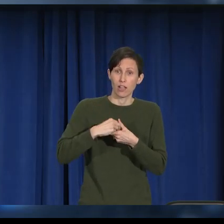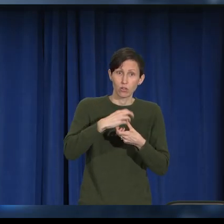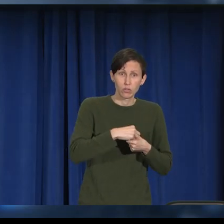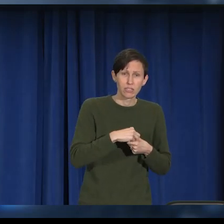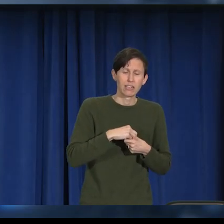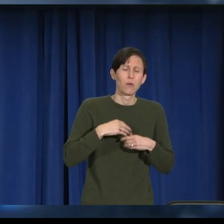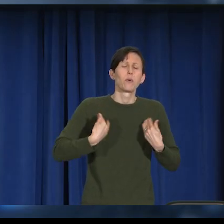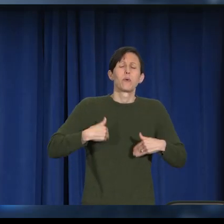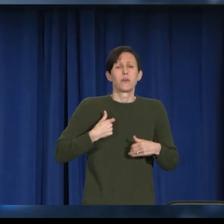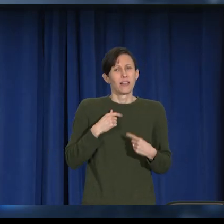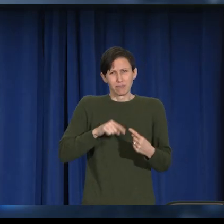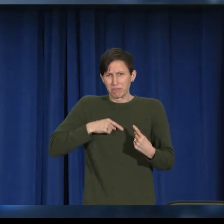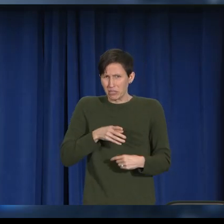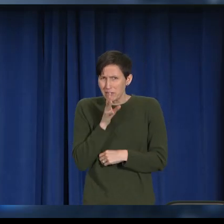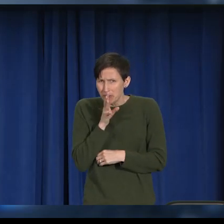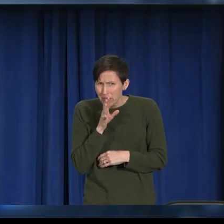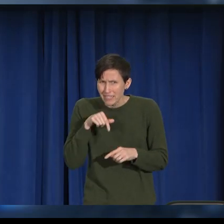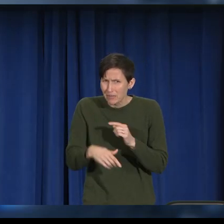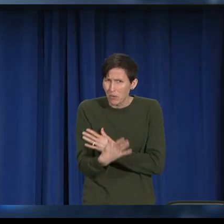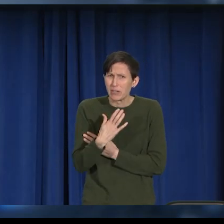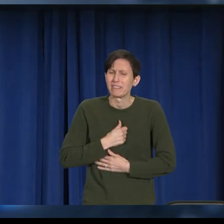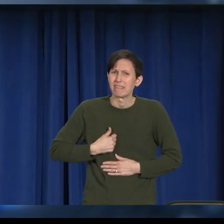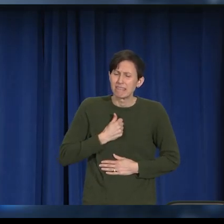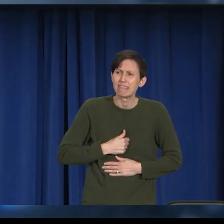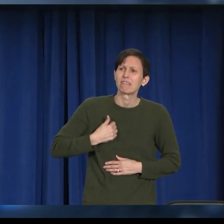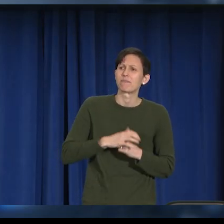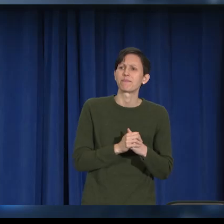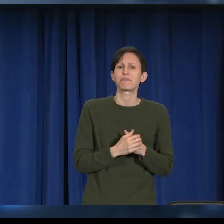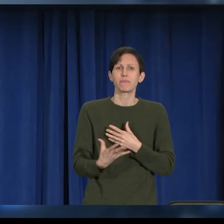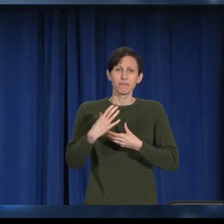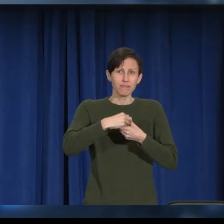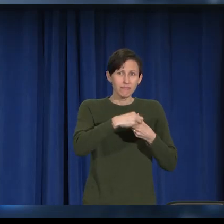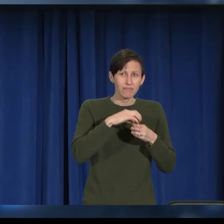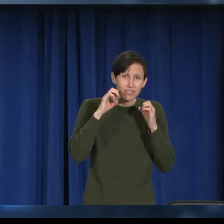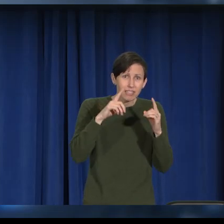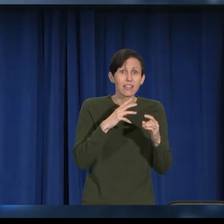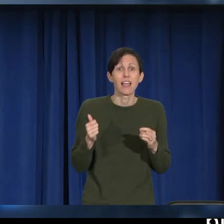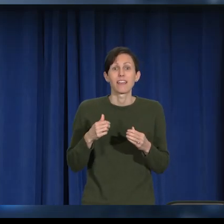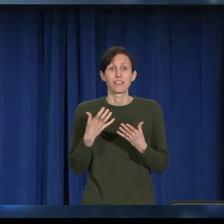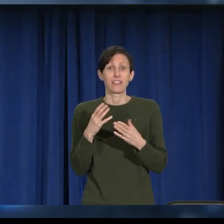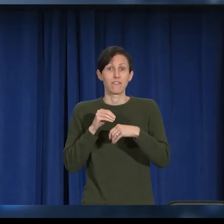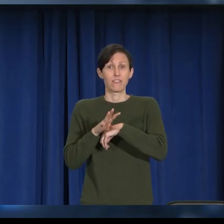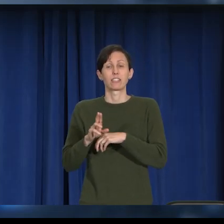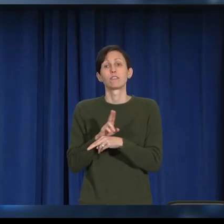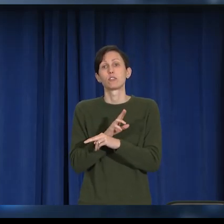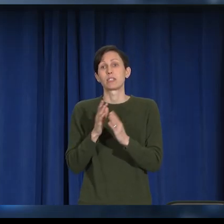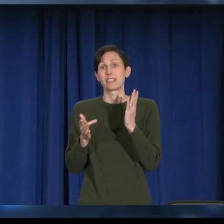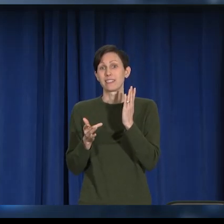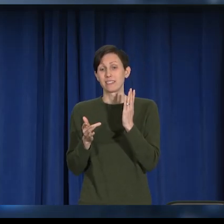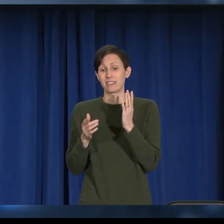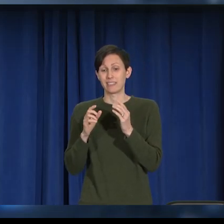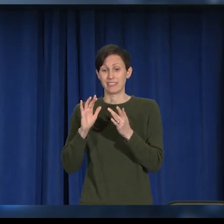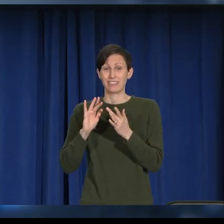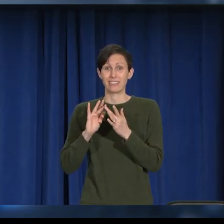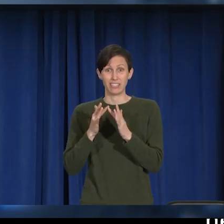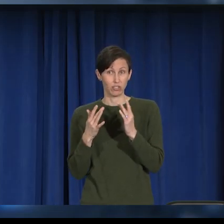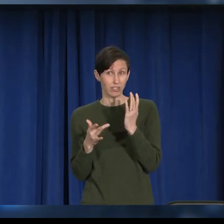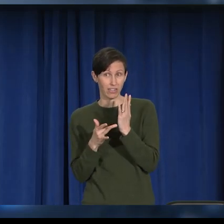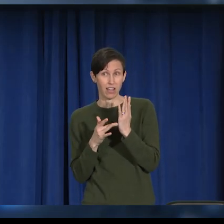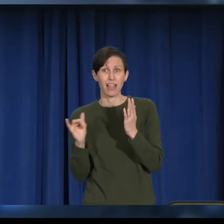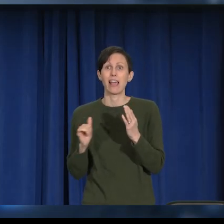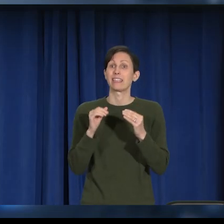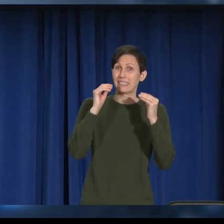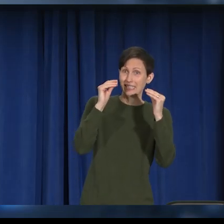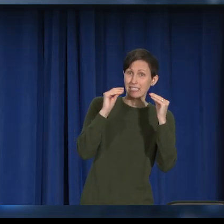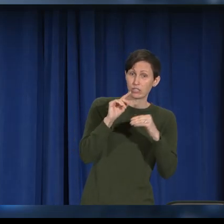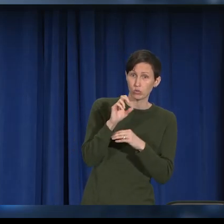I'm tongue-tied this morning, inclusive education, and the effects of using digital technologies as teaching and learning tools. At